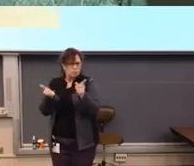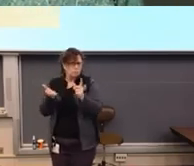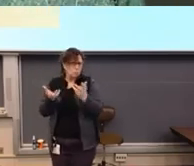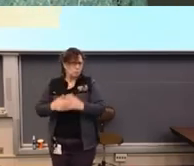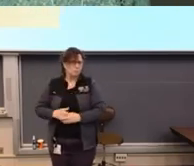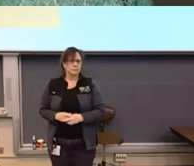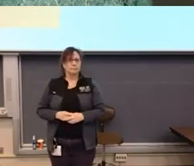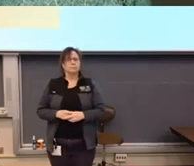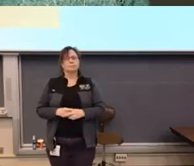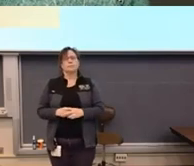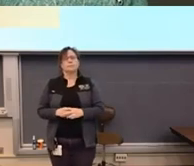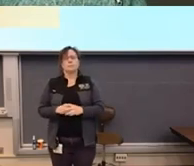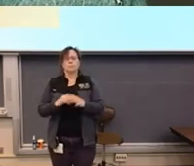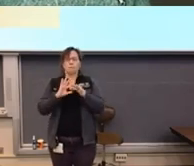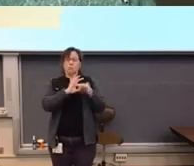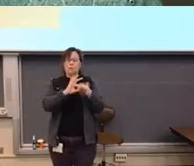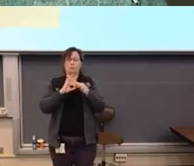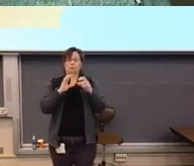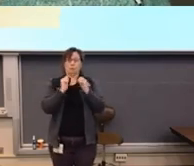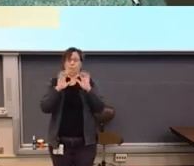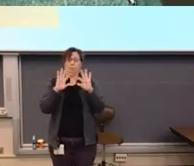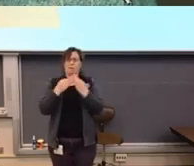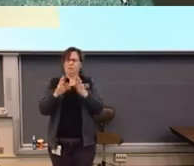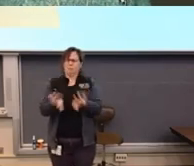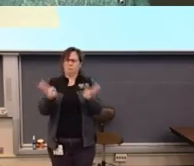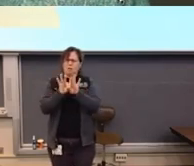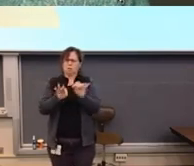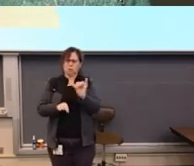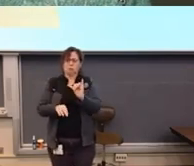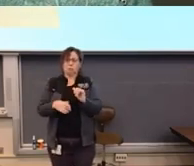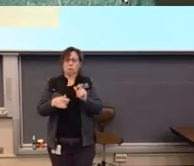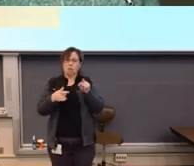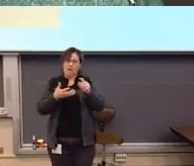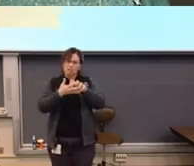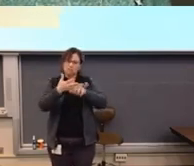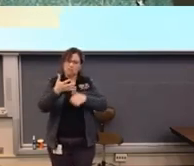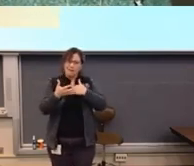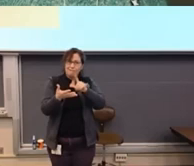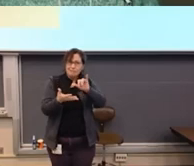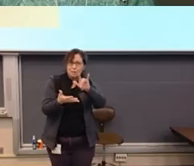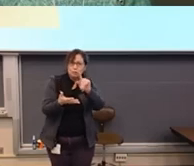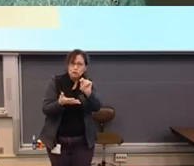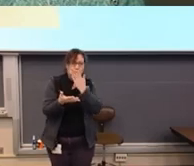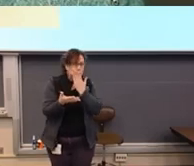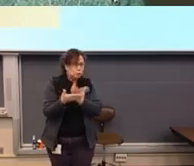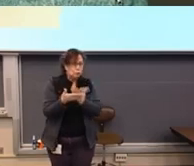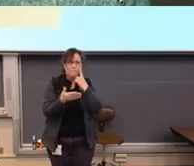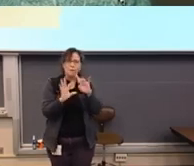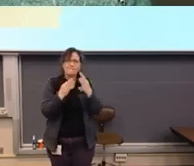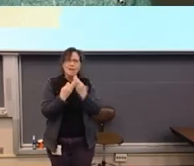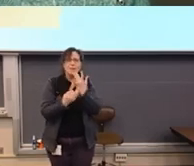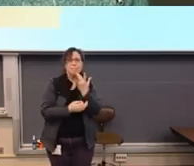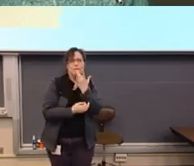So family relationships matter also. There's actually quite a good literature on family favoritism, and